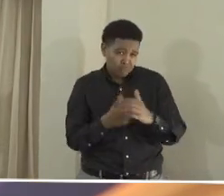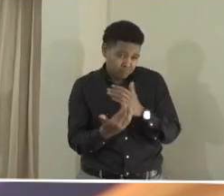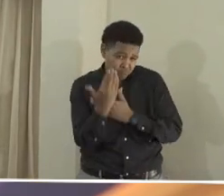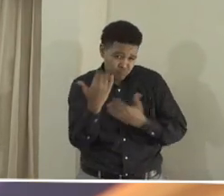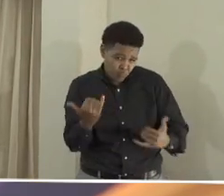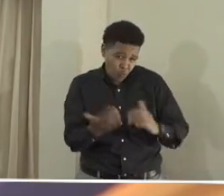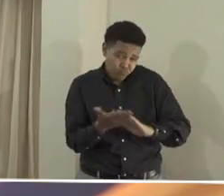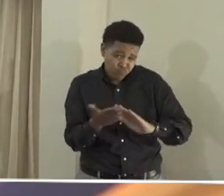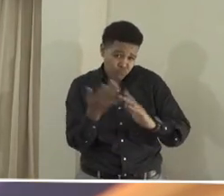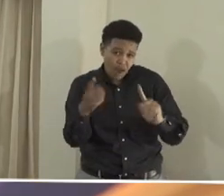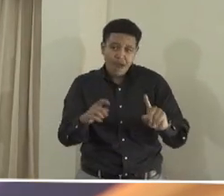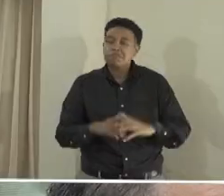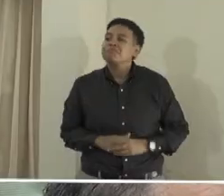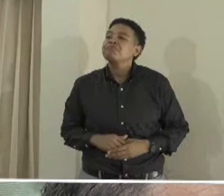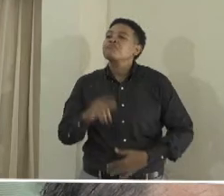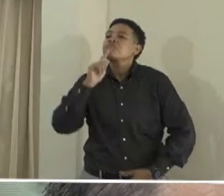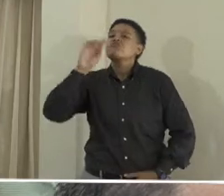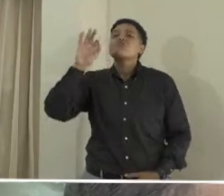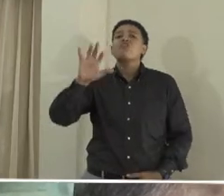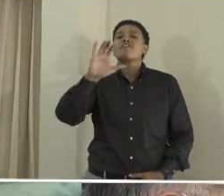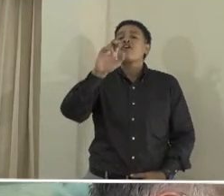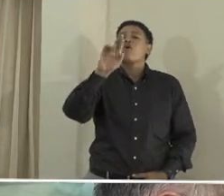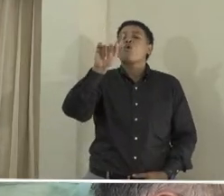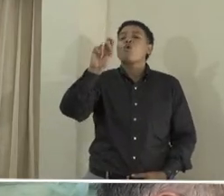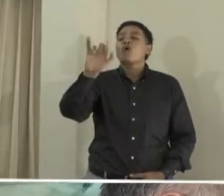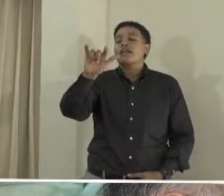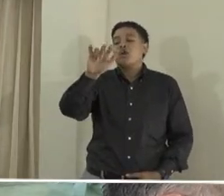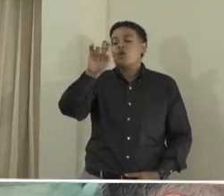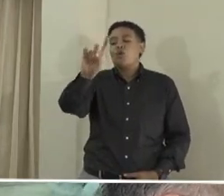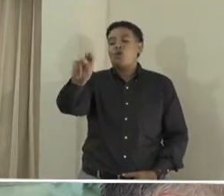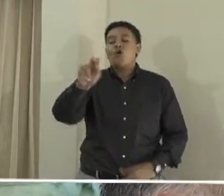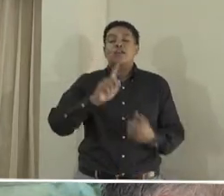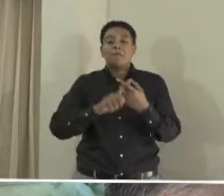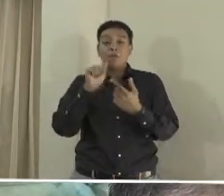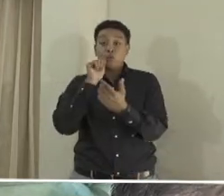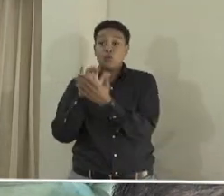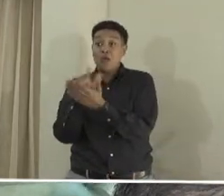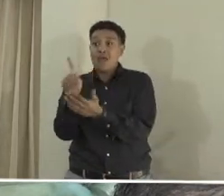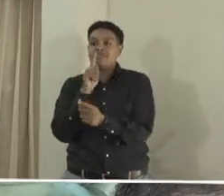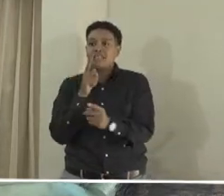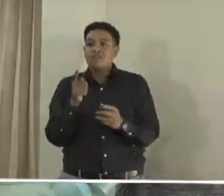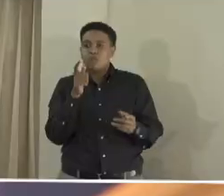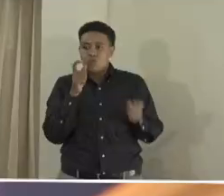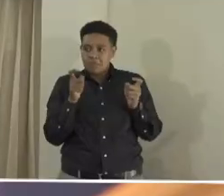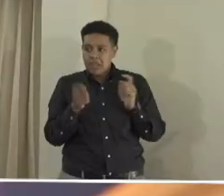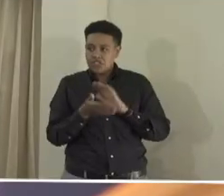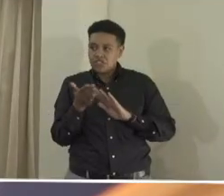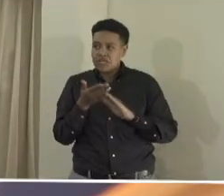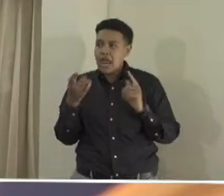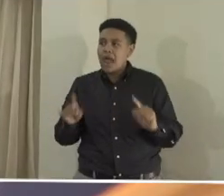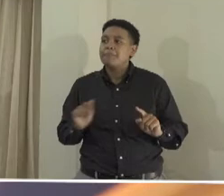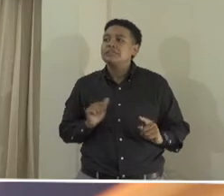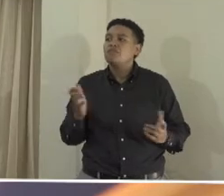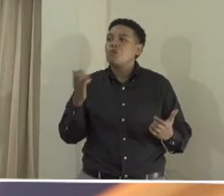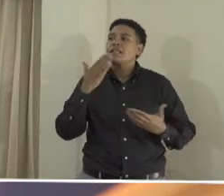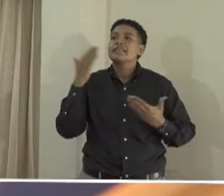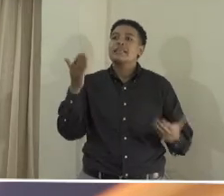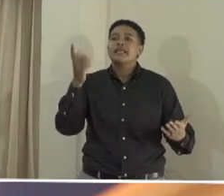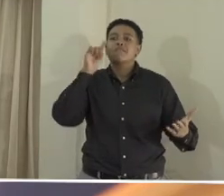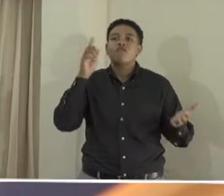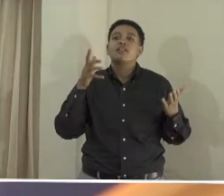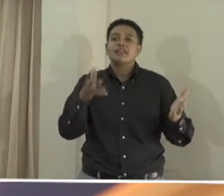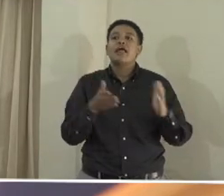morning. Reverend Courtney Gordon and Mrs. Gordon, our host, ladies and gentlemen, I want to thank them for having us